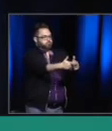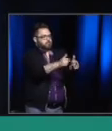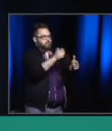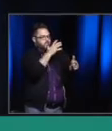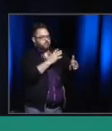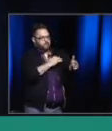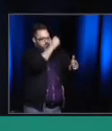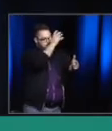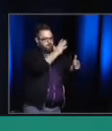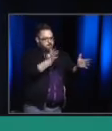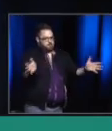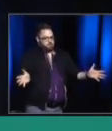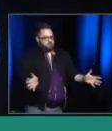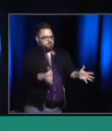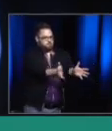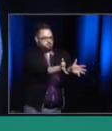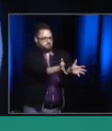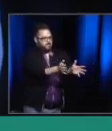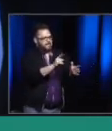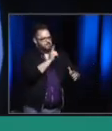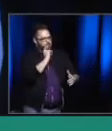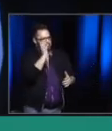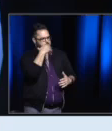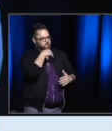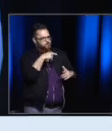They keep her in the center of this incredible triangle.